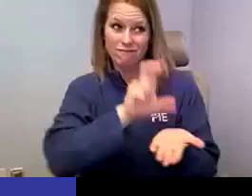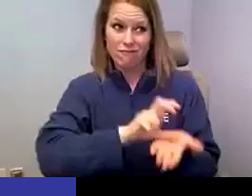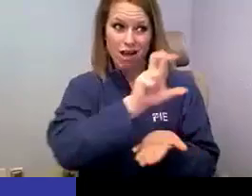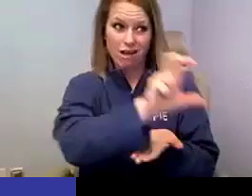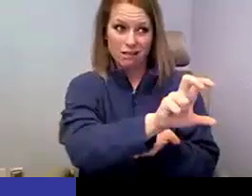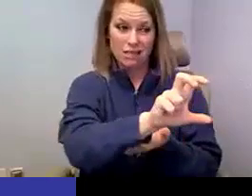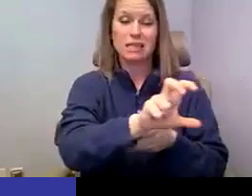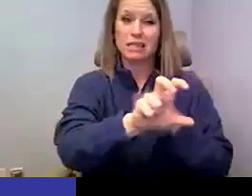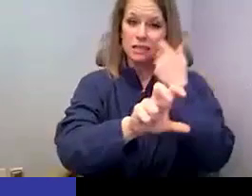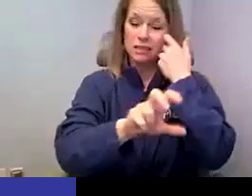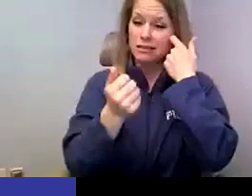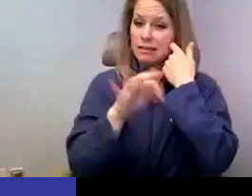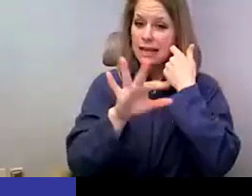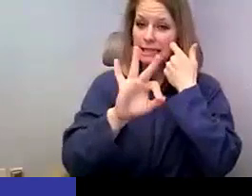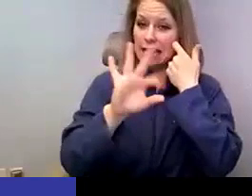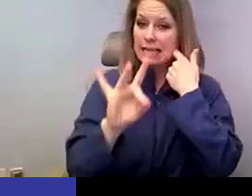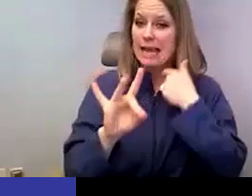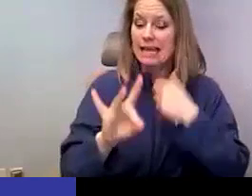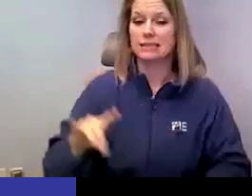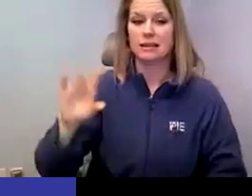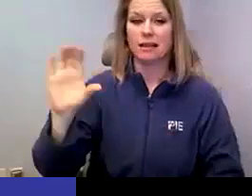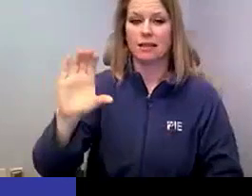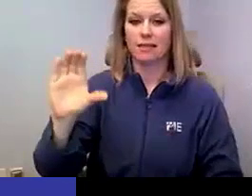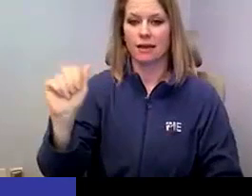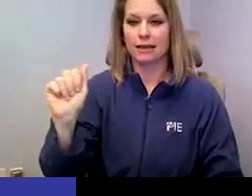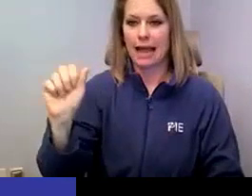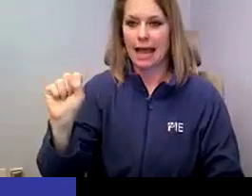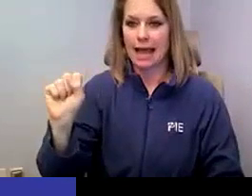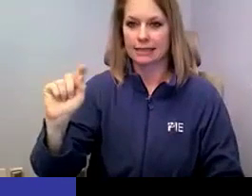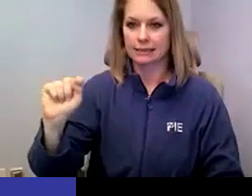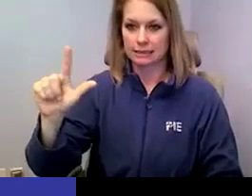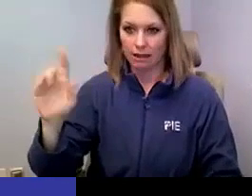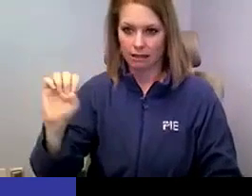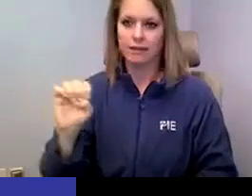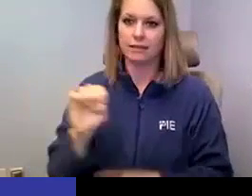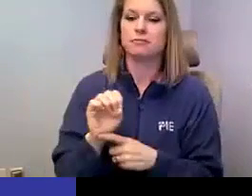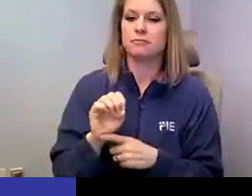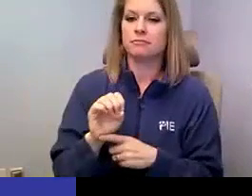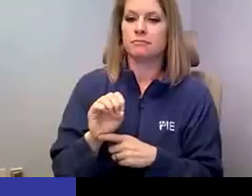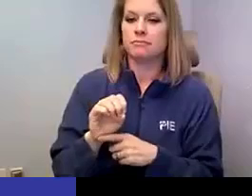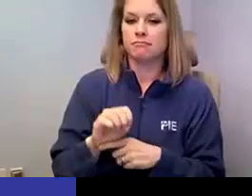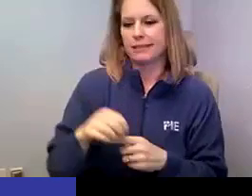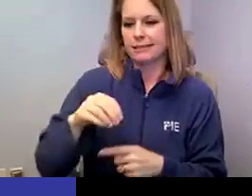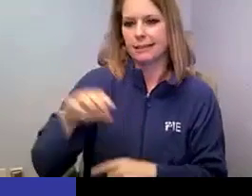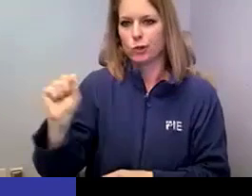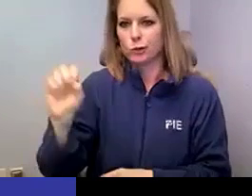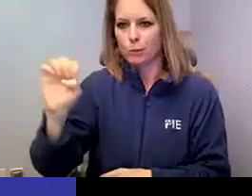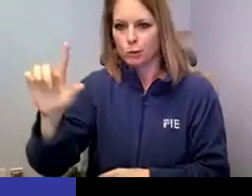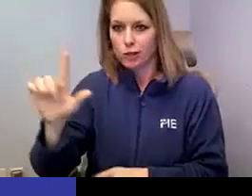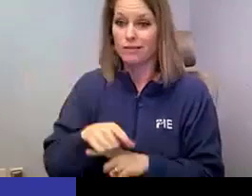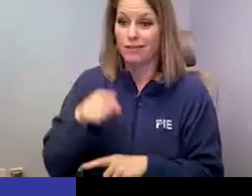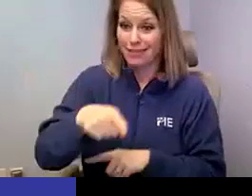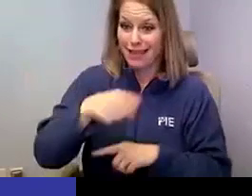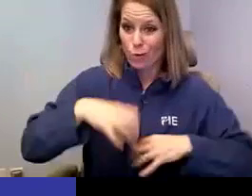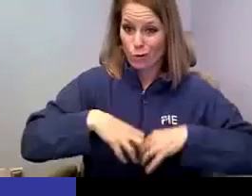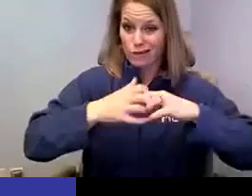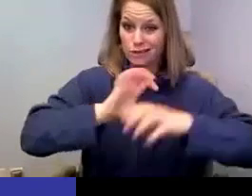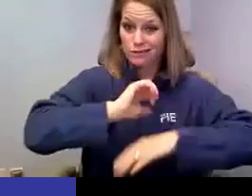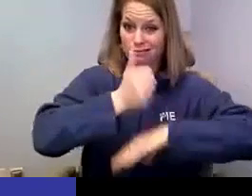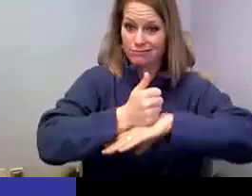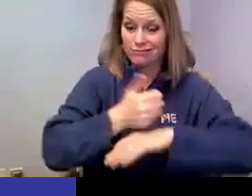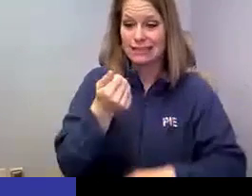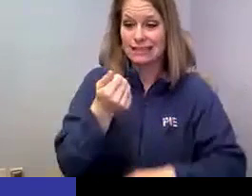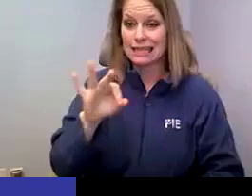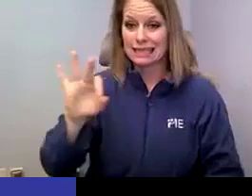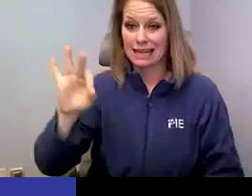CASEL, the National Collaborative for Social Emotional Learning, was founded in 1994. So just